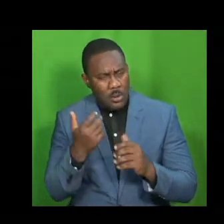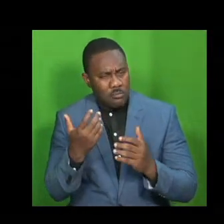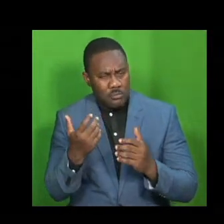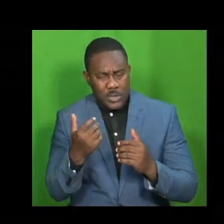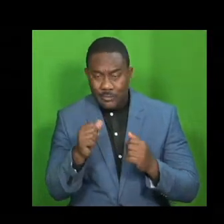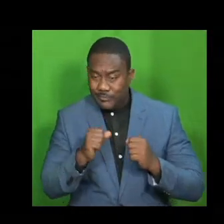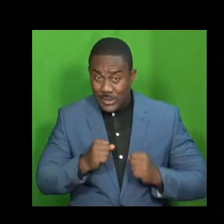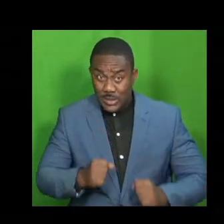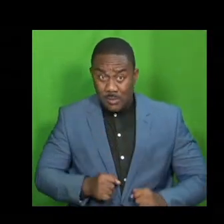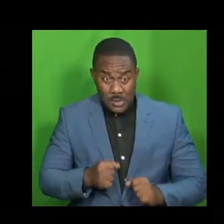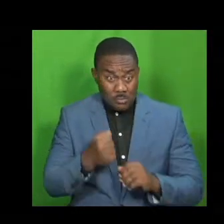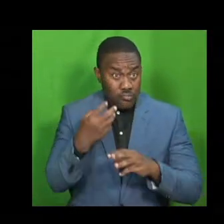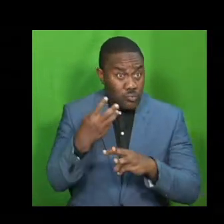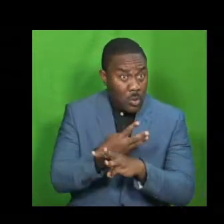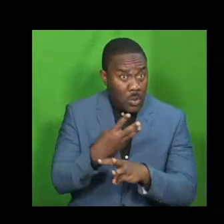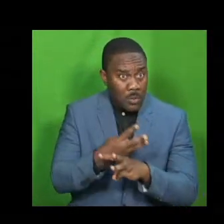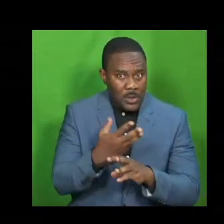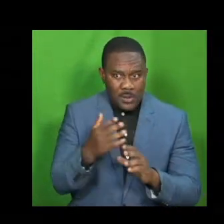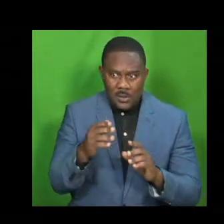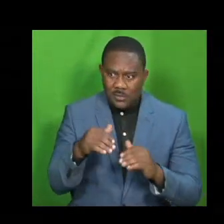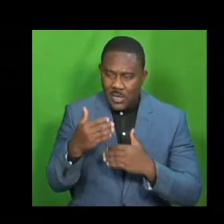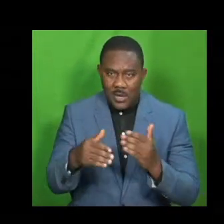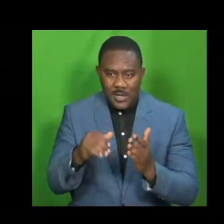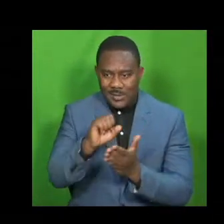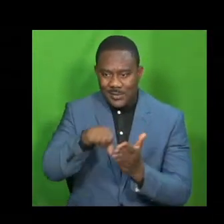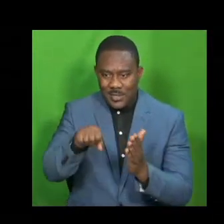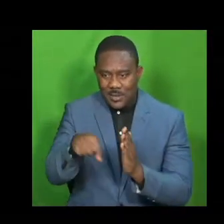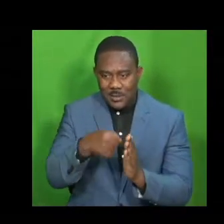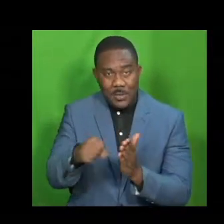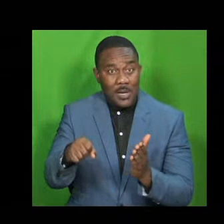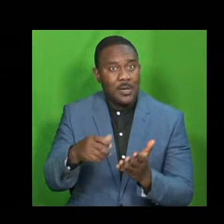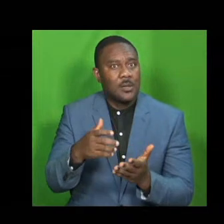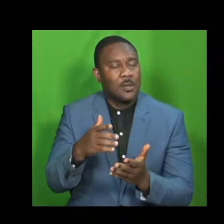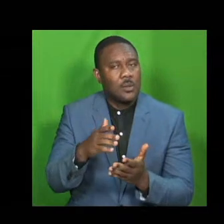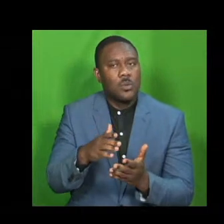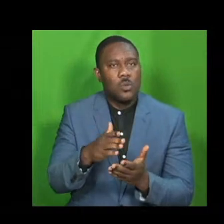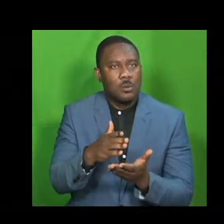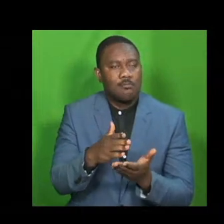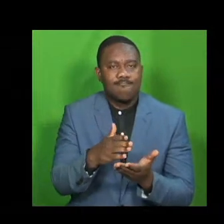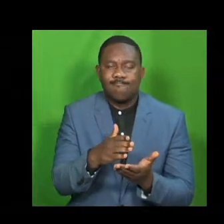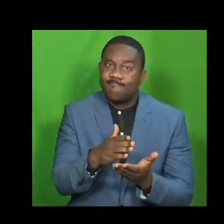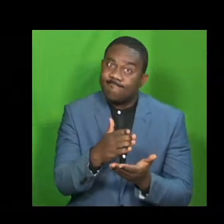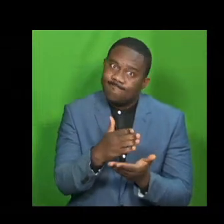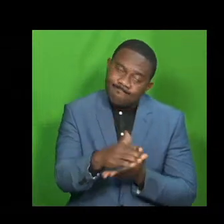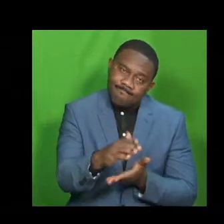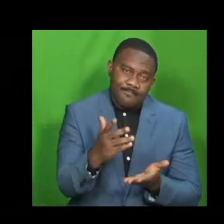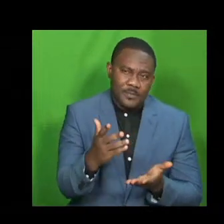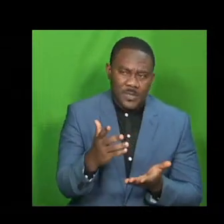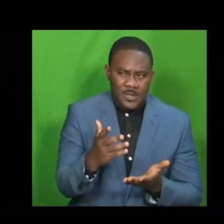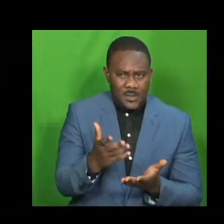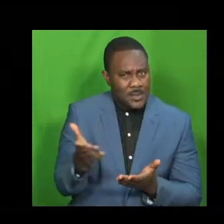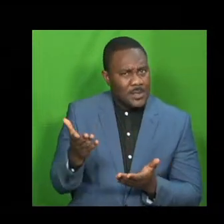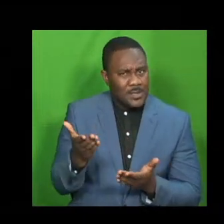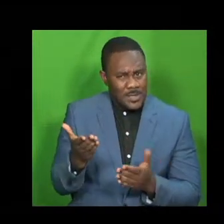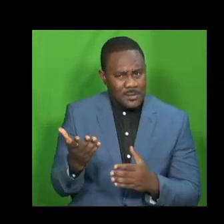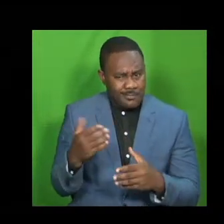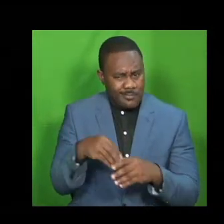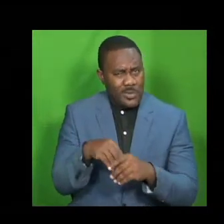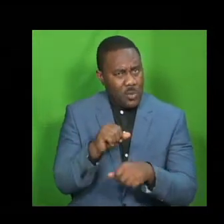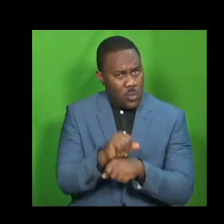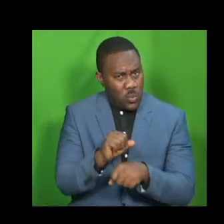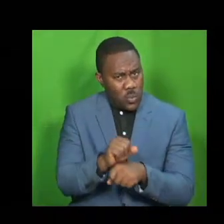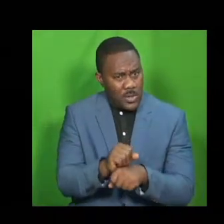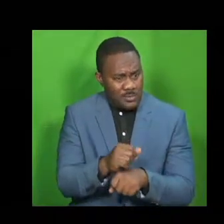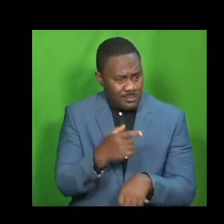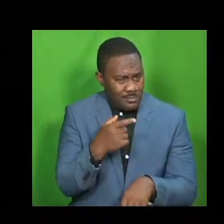subject, the stigmatization will go. After all, they are supposed to come into the world of work with those